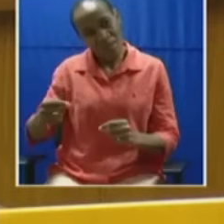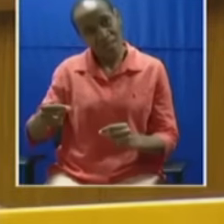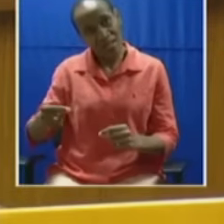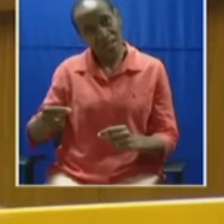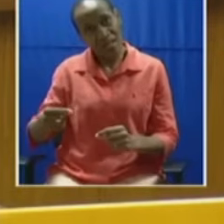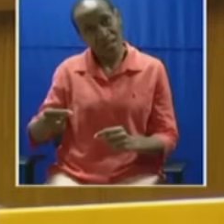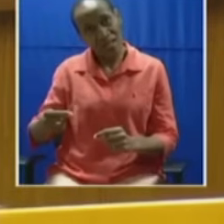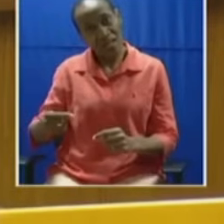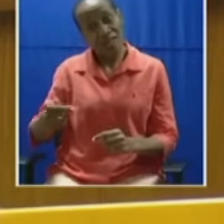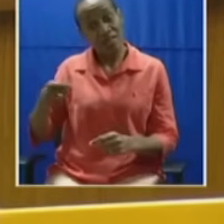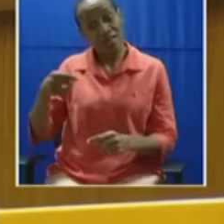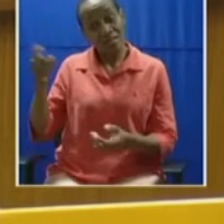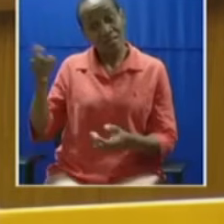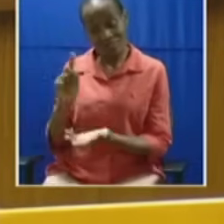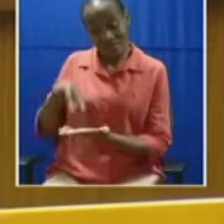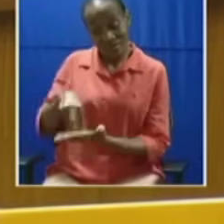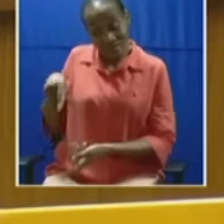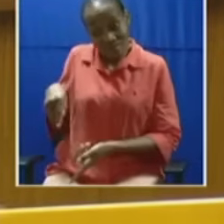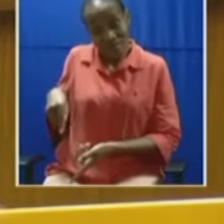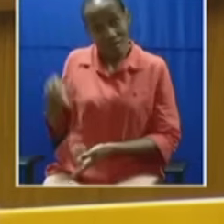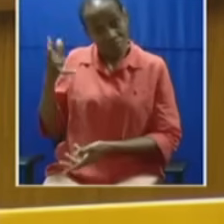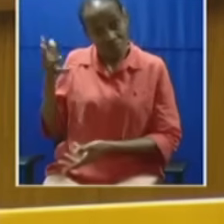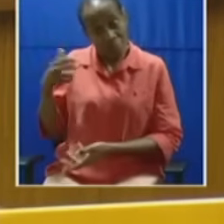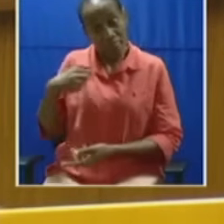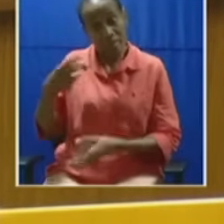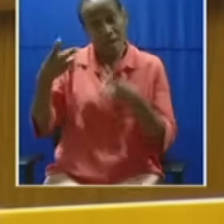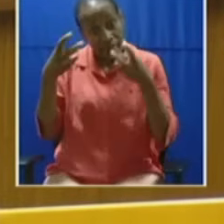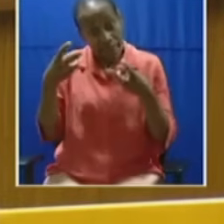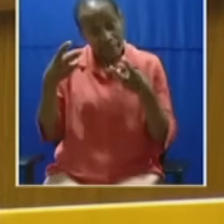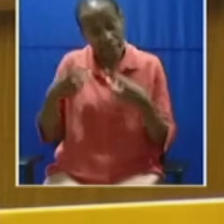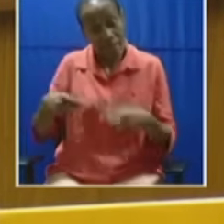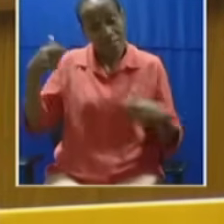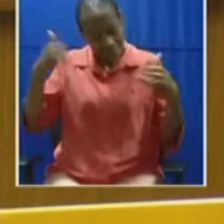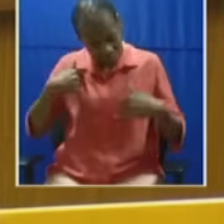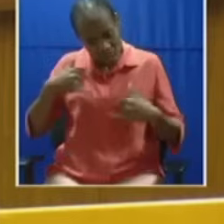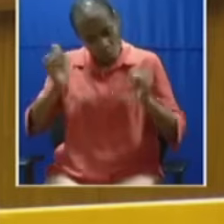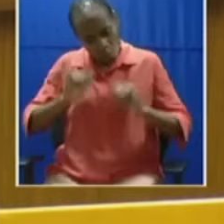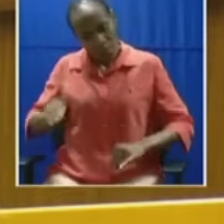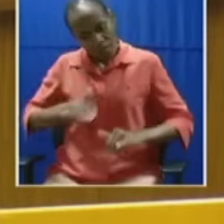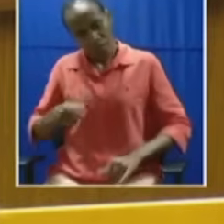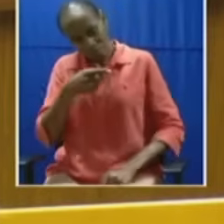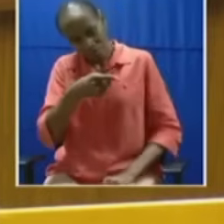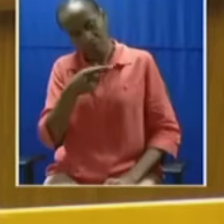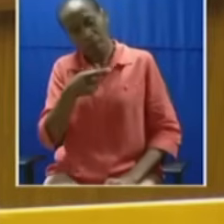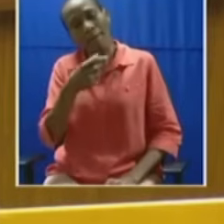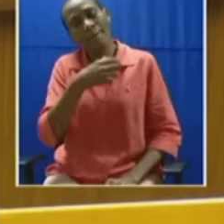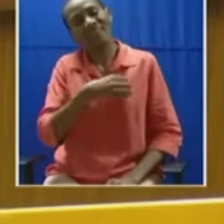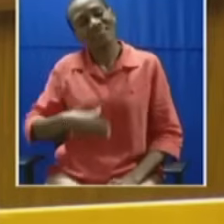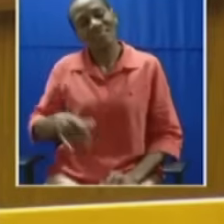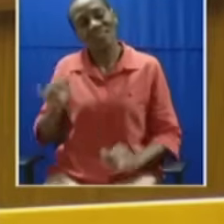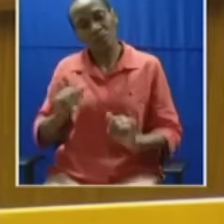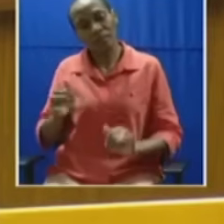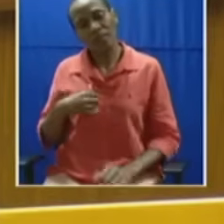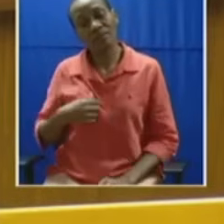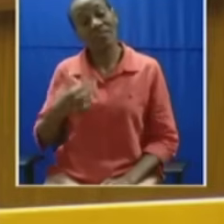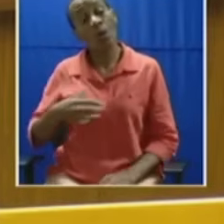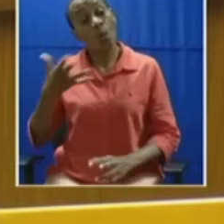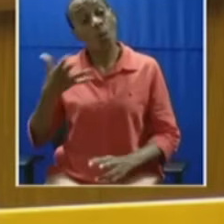on the podium. I want the President because I want to answer some of the things he said to